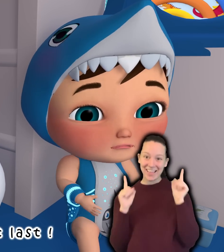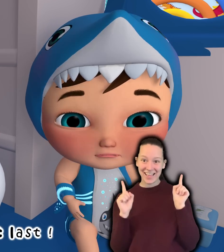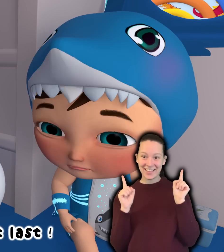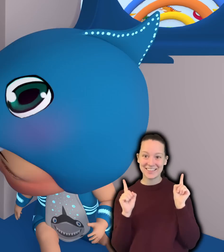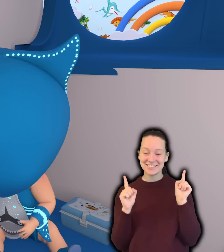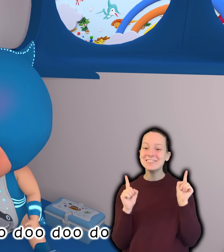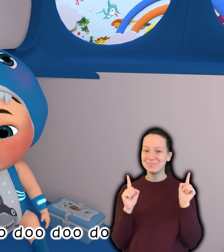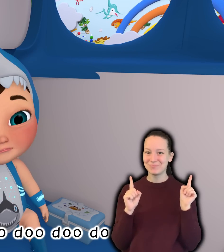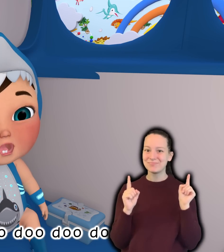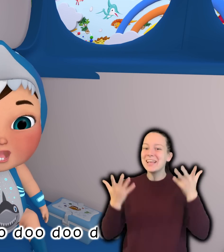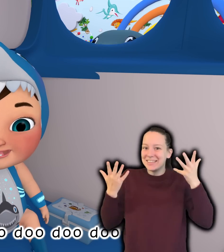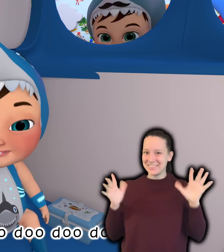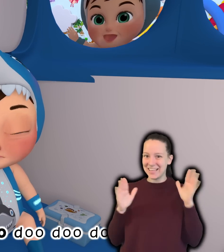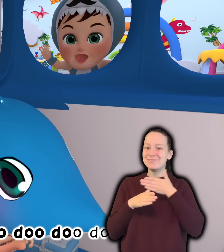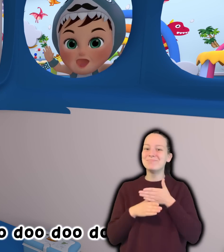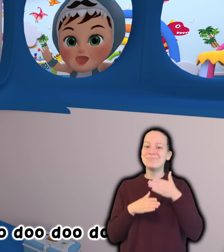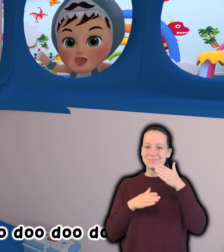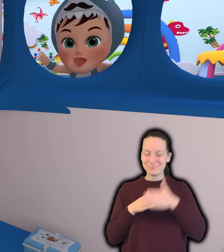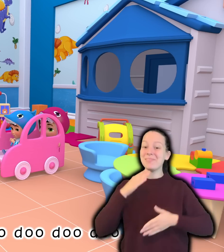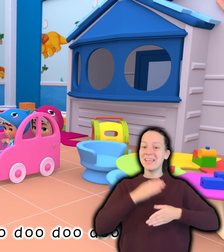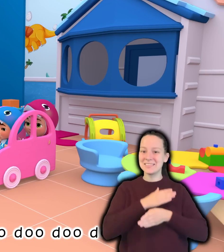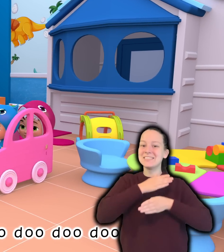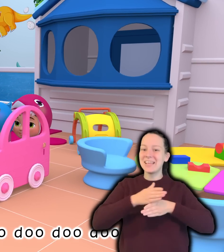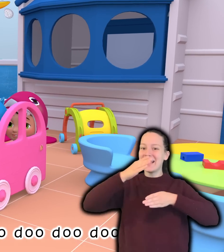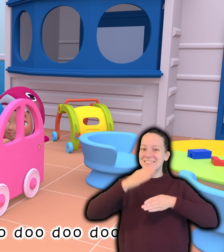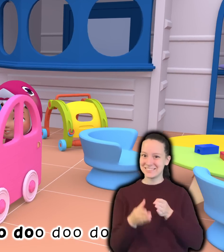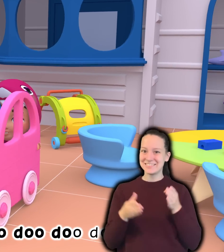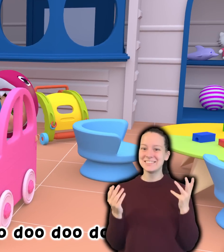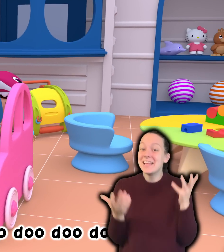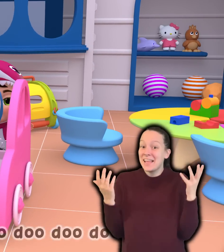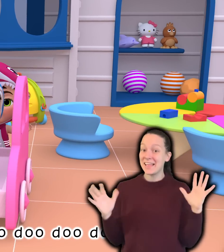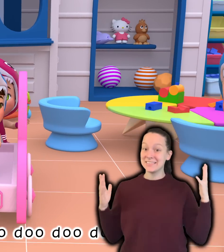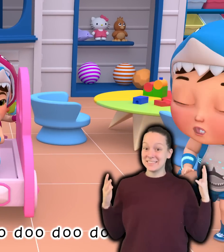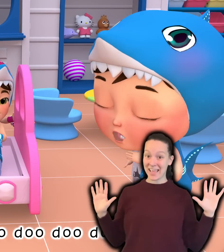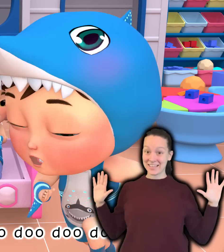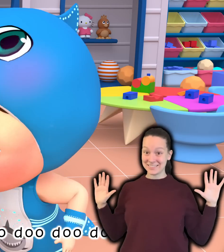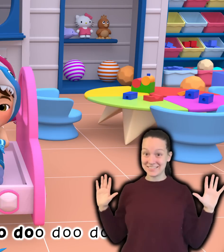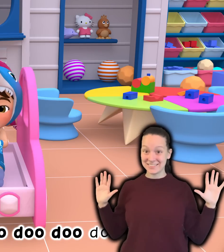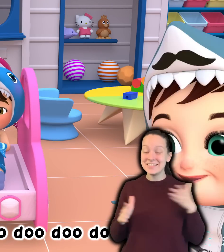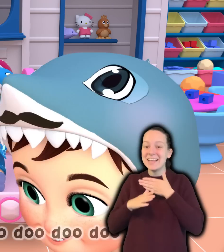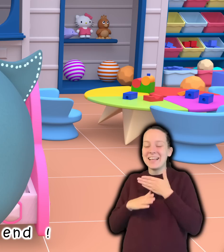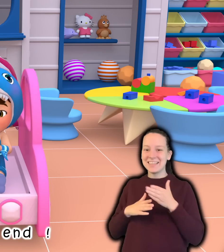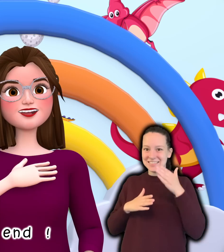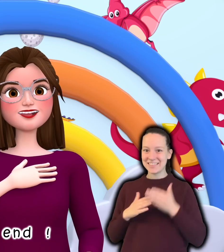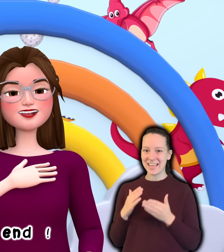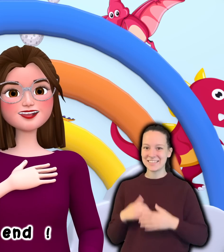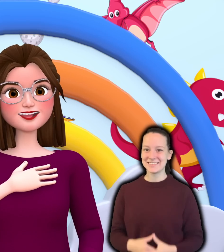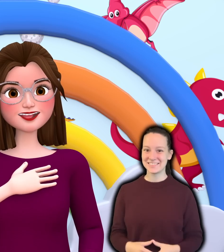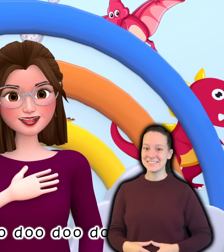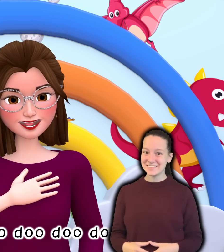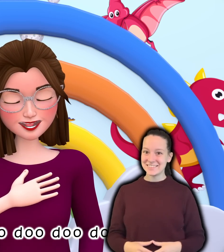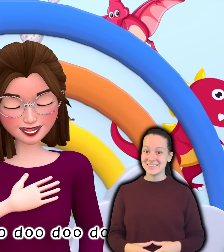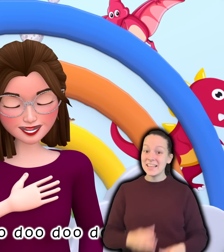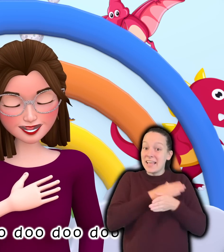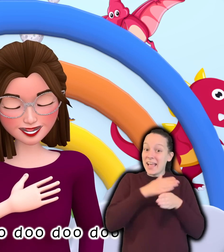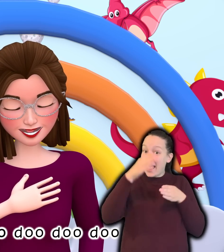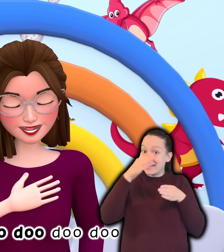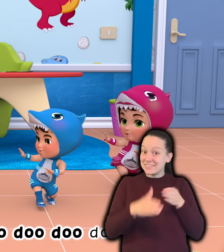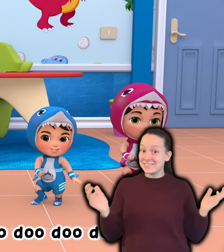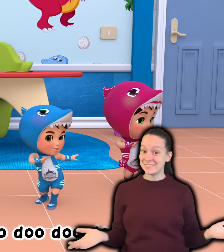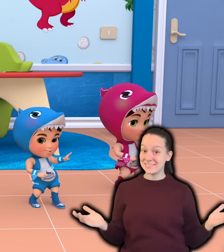last. It's the end, it's the end, it's the end, it's the end, it's the